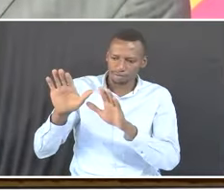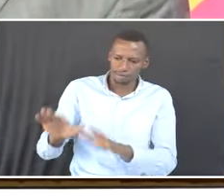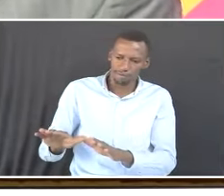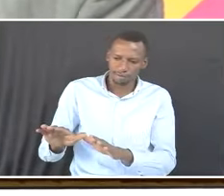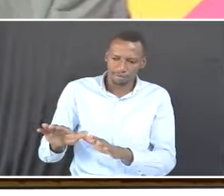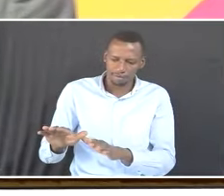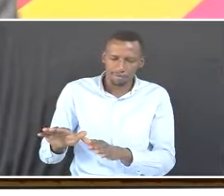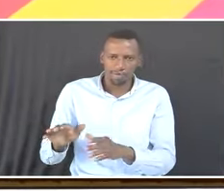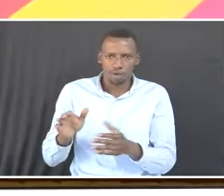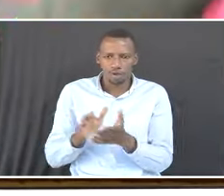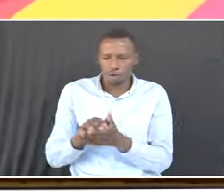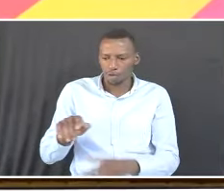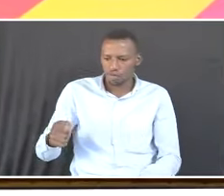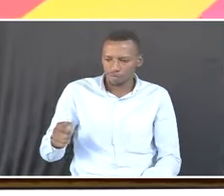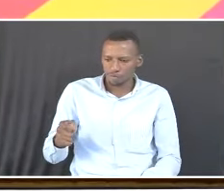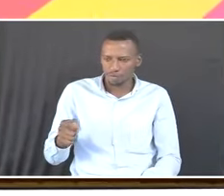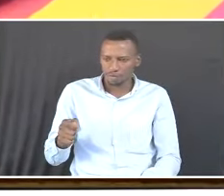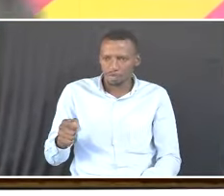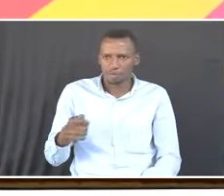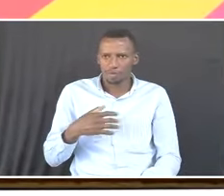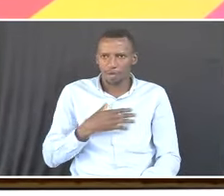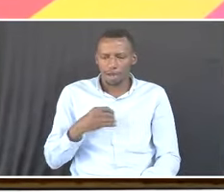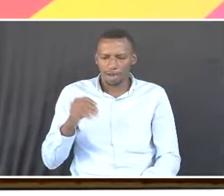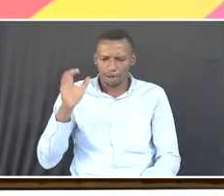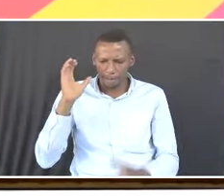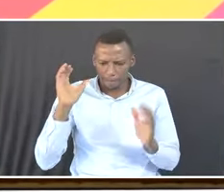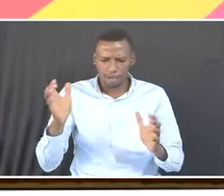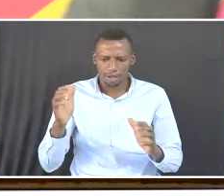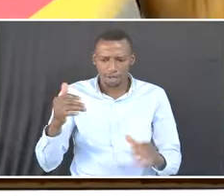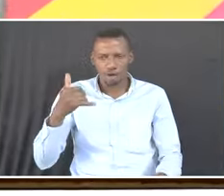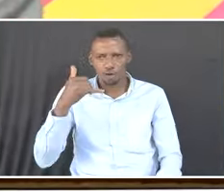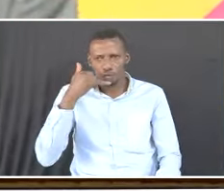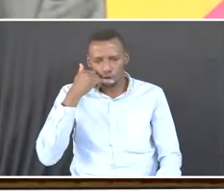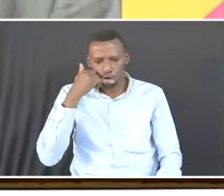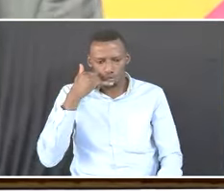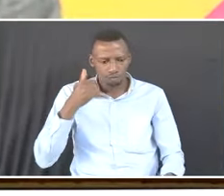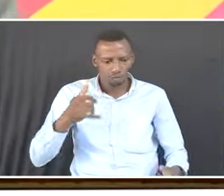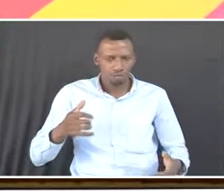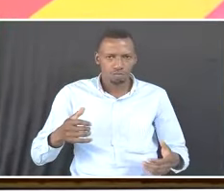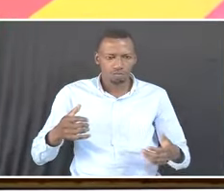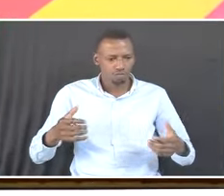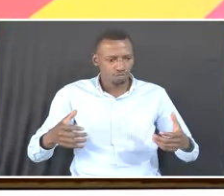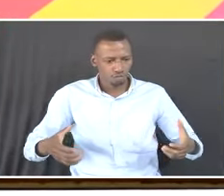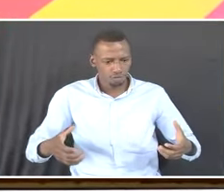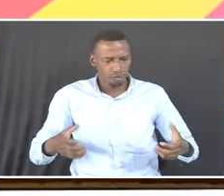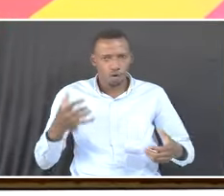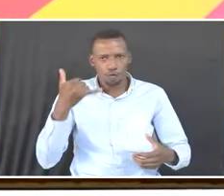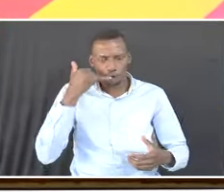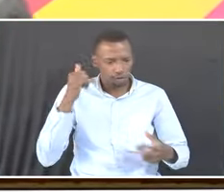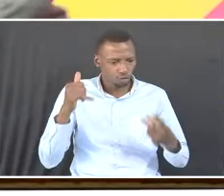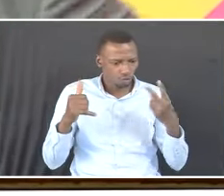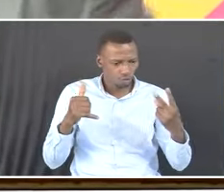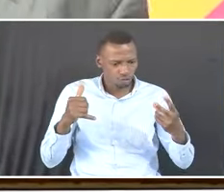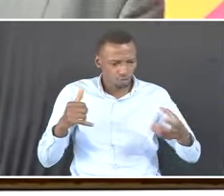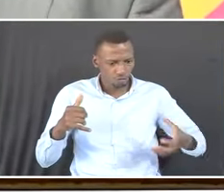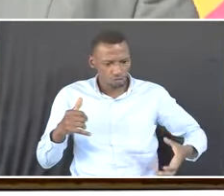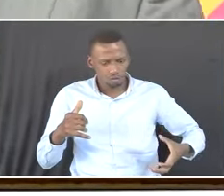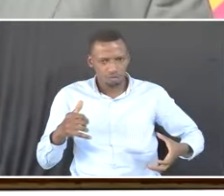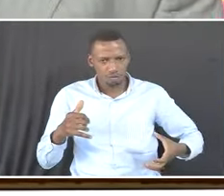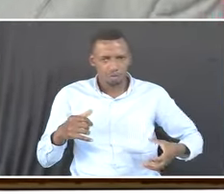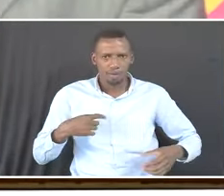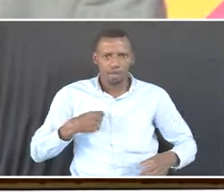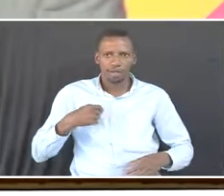car keys and the big smartphone on another mukono, some carrying 2, and the shirts